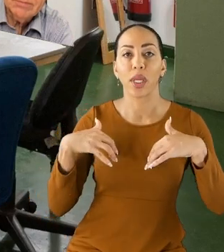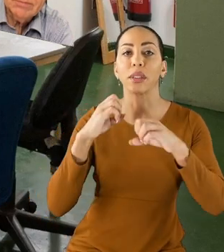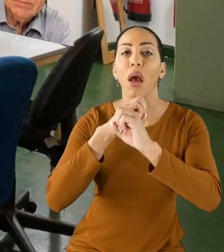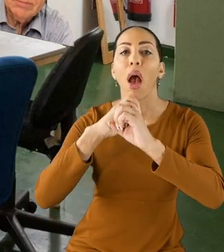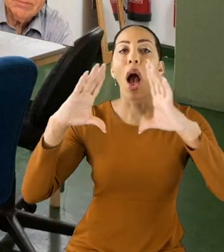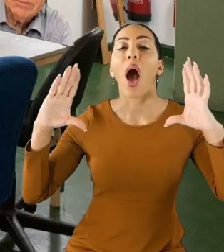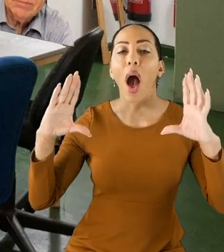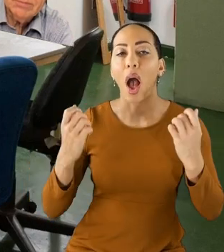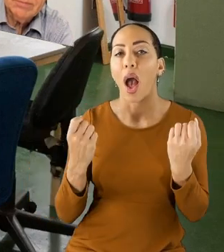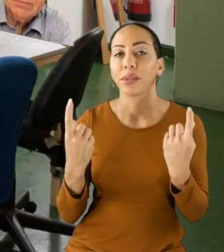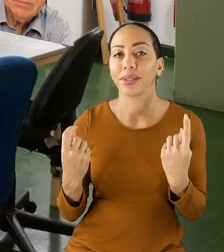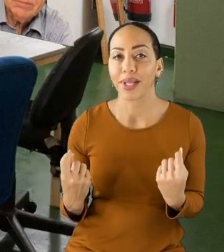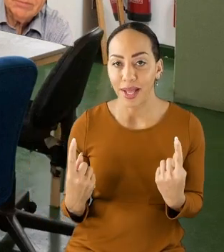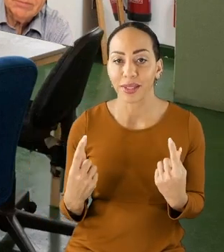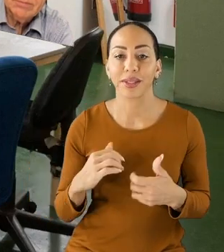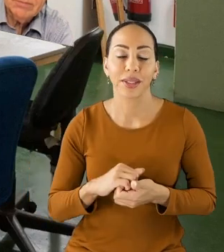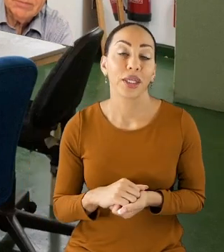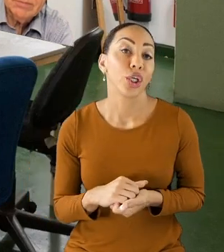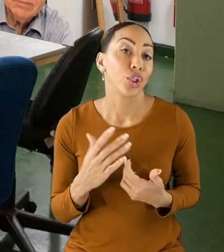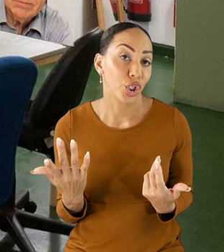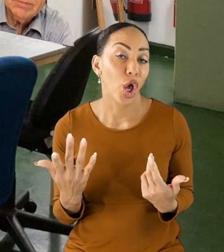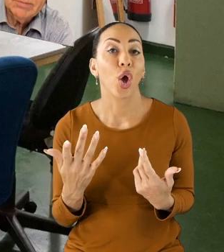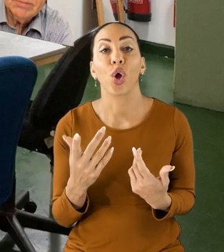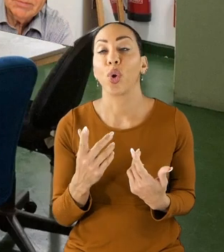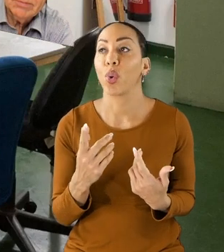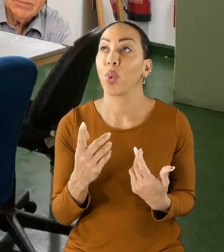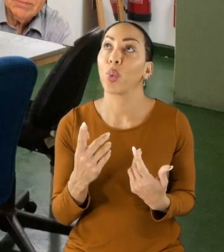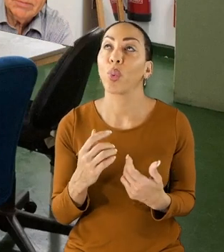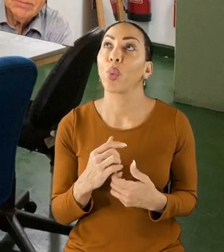one of the things we're considering is the idea of the